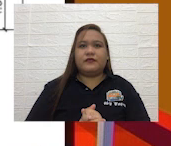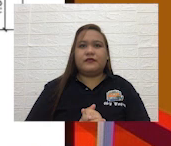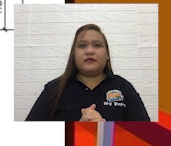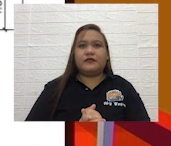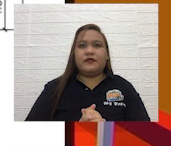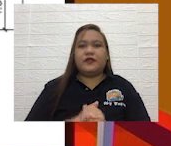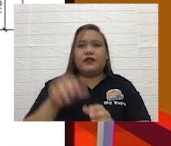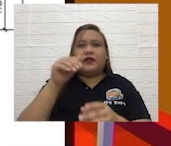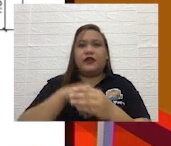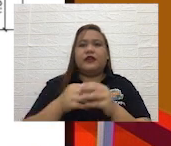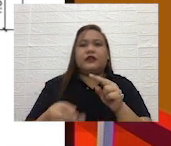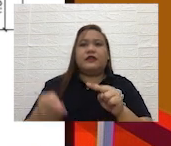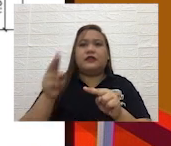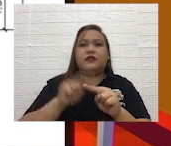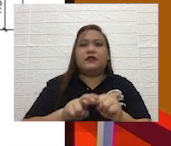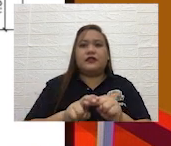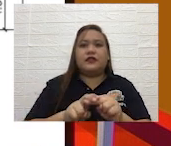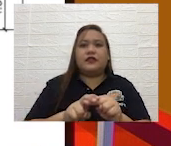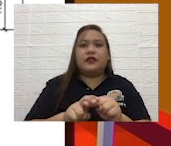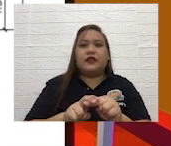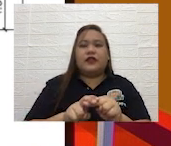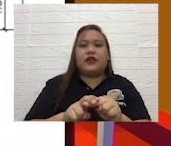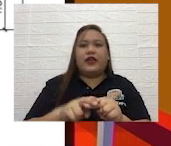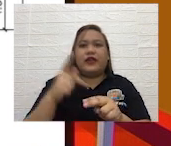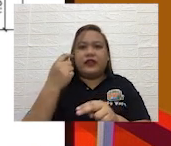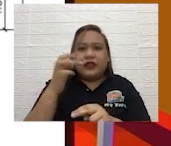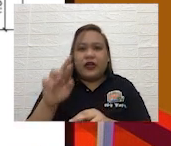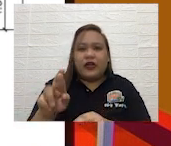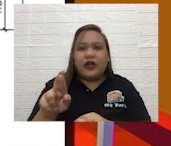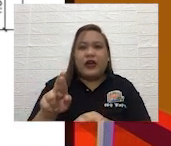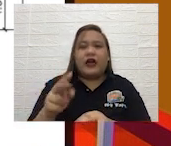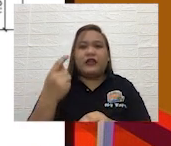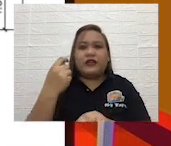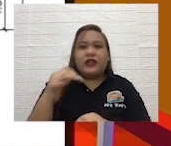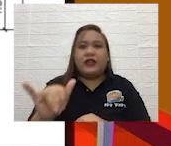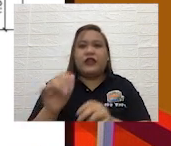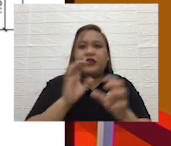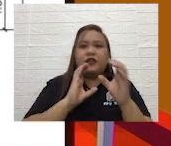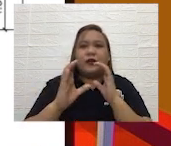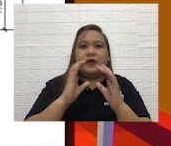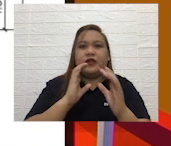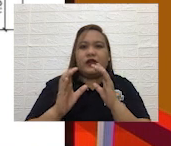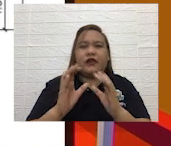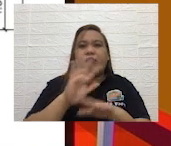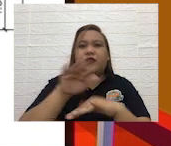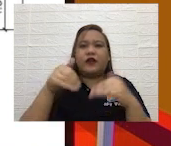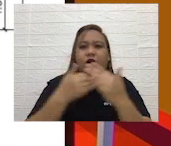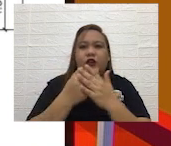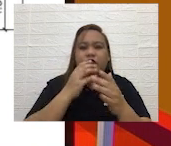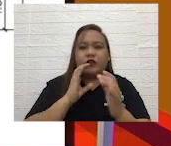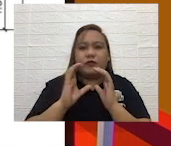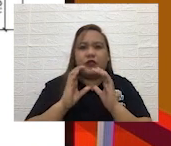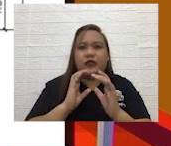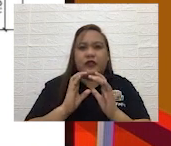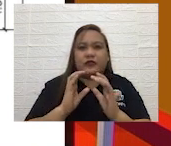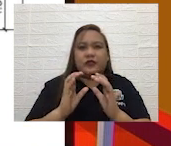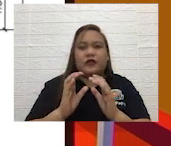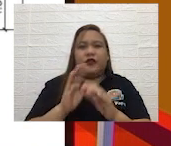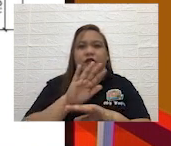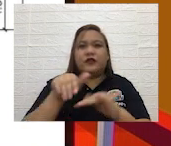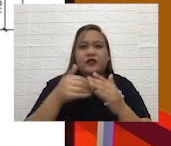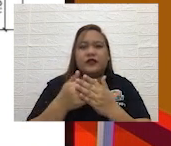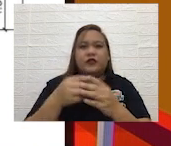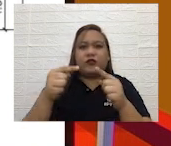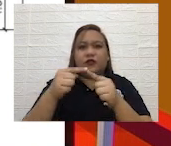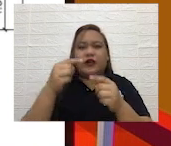occupants. In addition, they quickly communicate the overall construction requirement to the